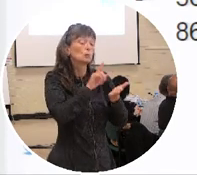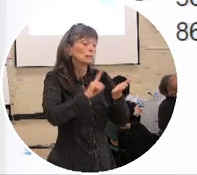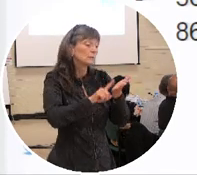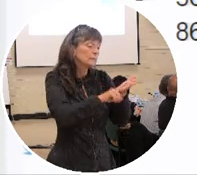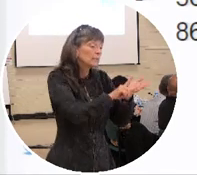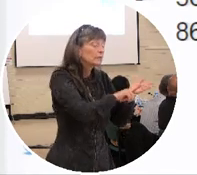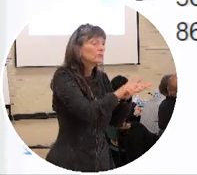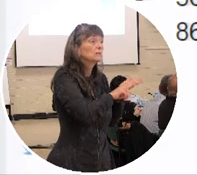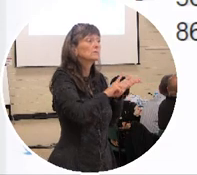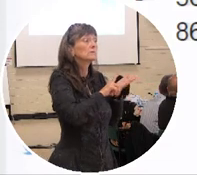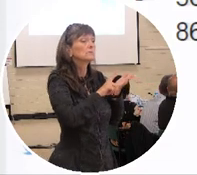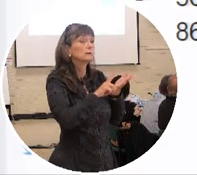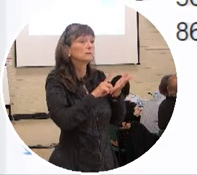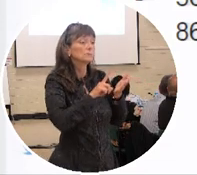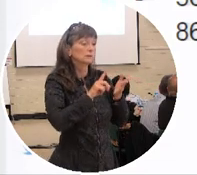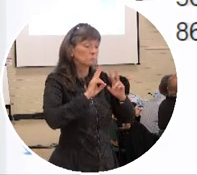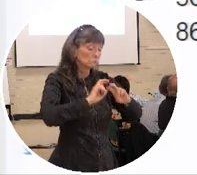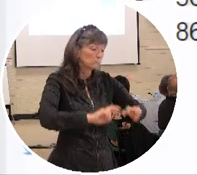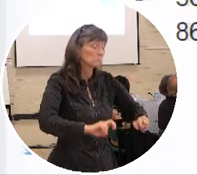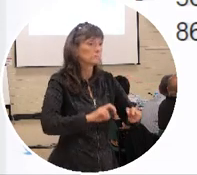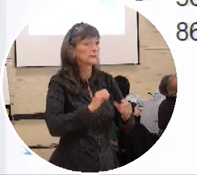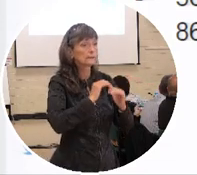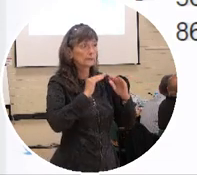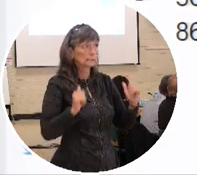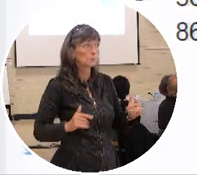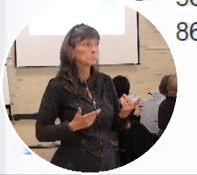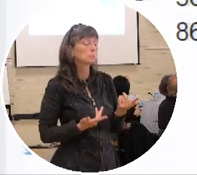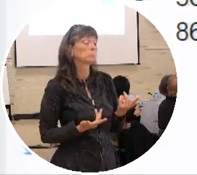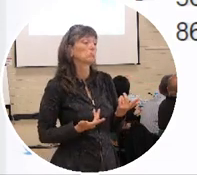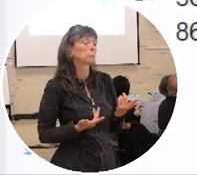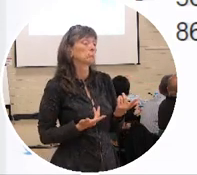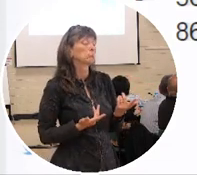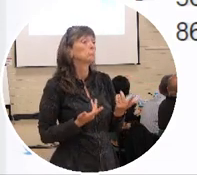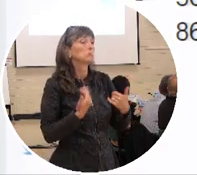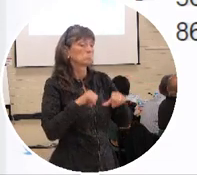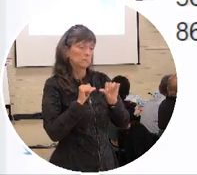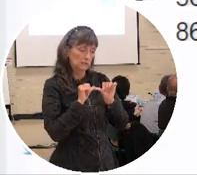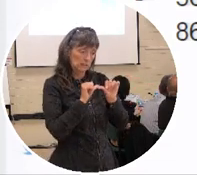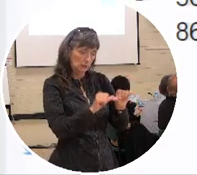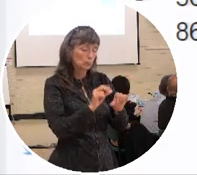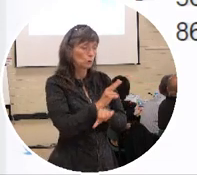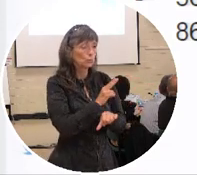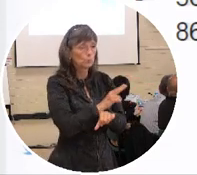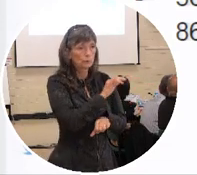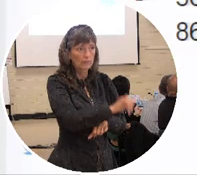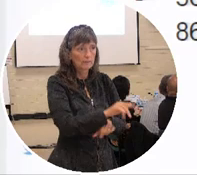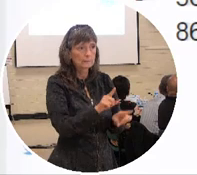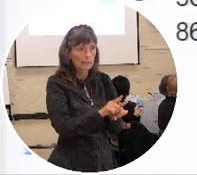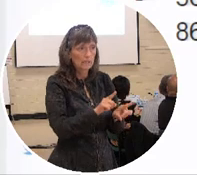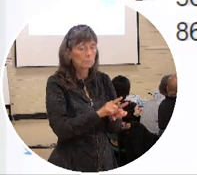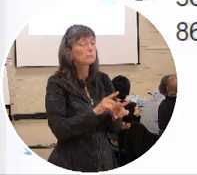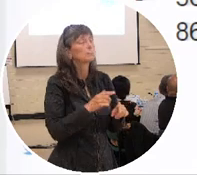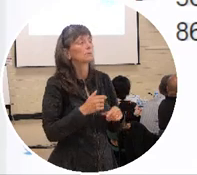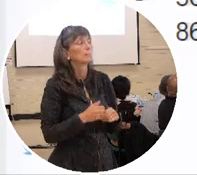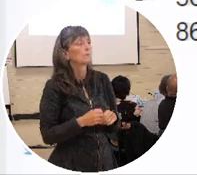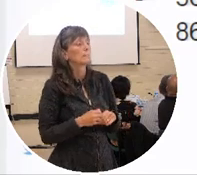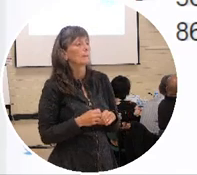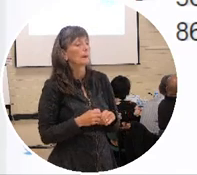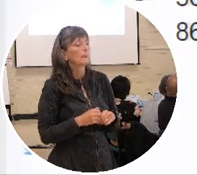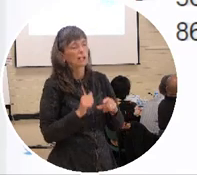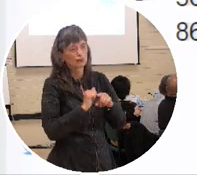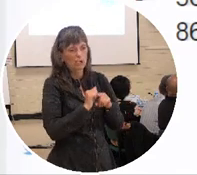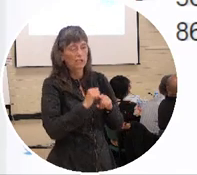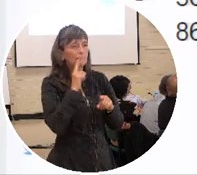management system that continues to be implemented, and training for that